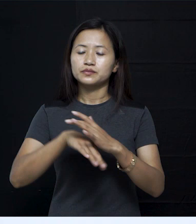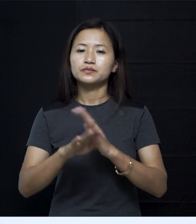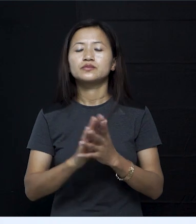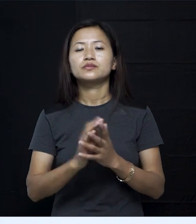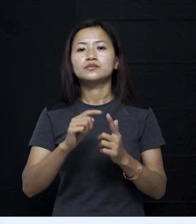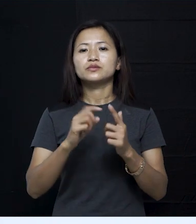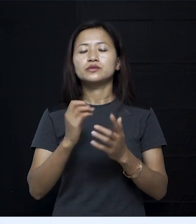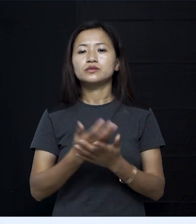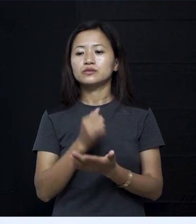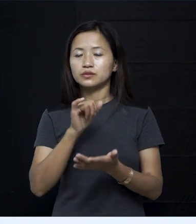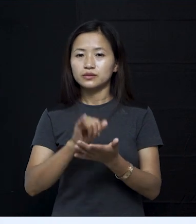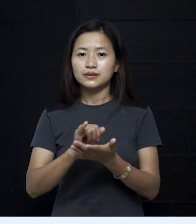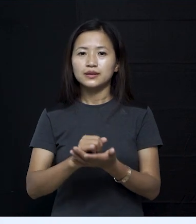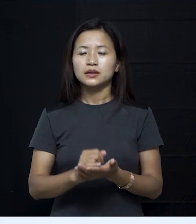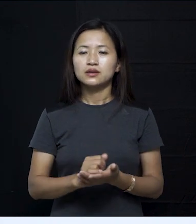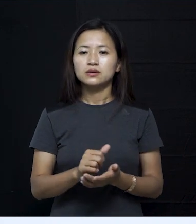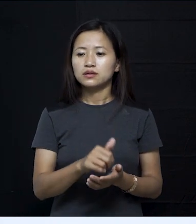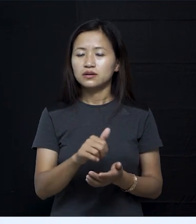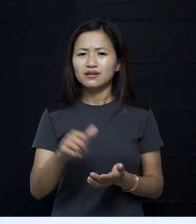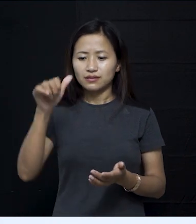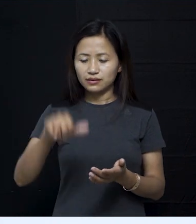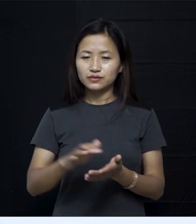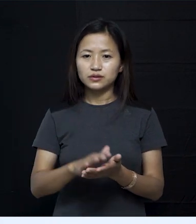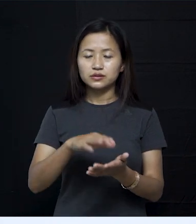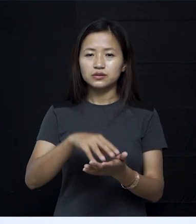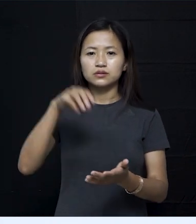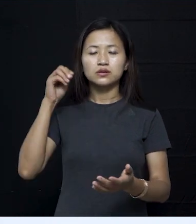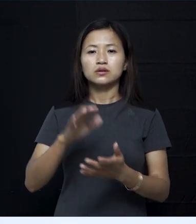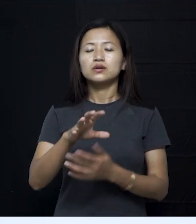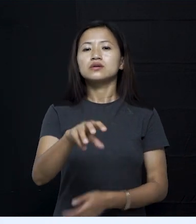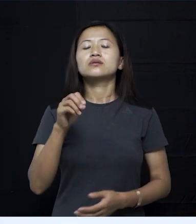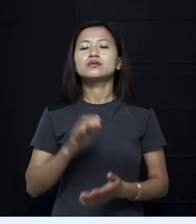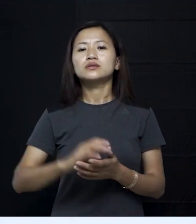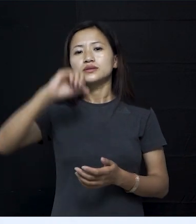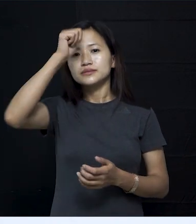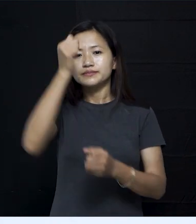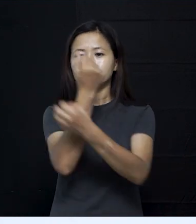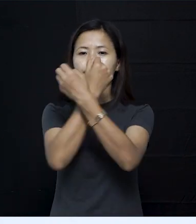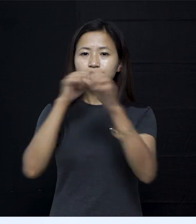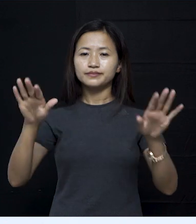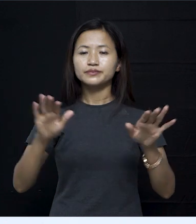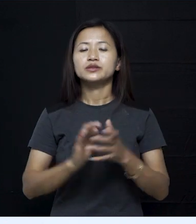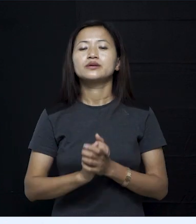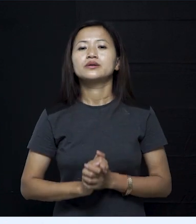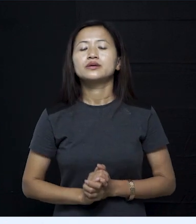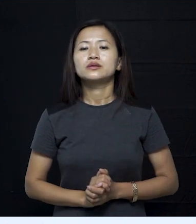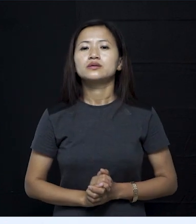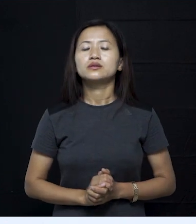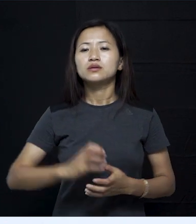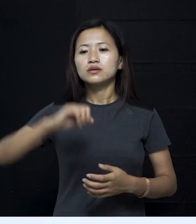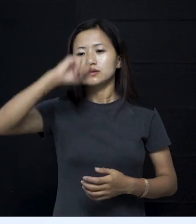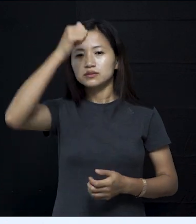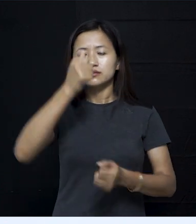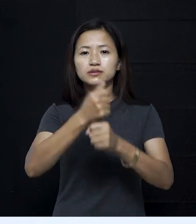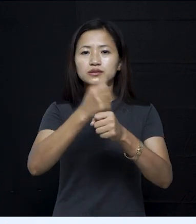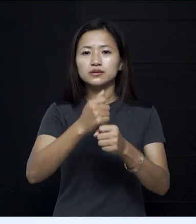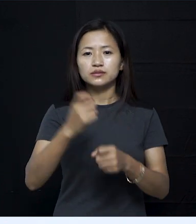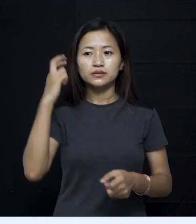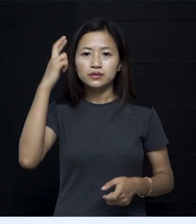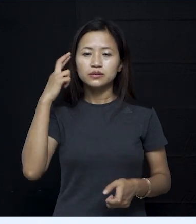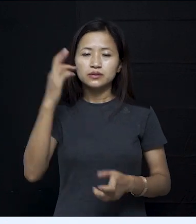clear. This is a short season between the Rabi and Kharif season, okay. So here what they again do